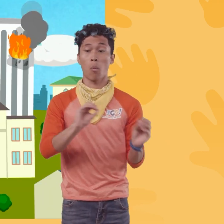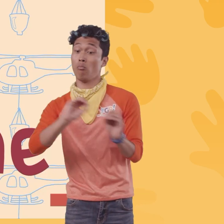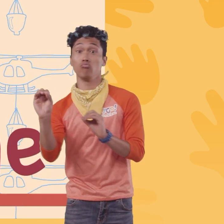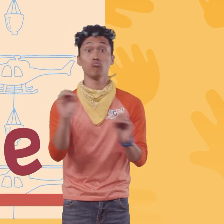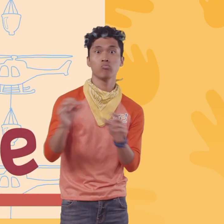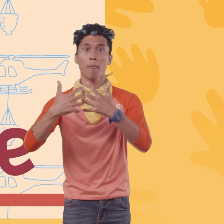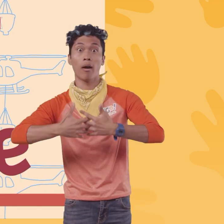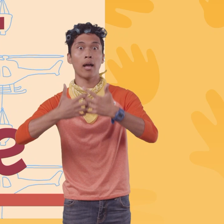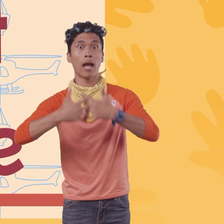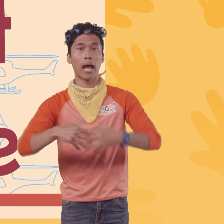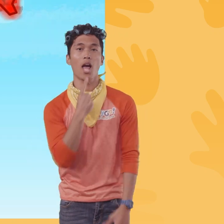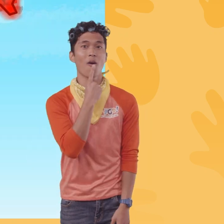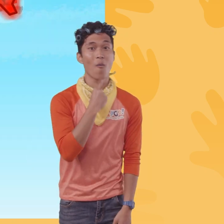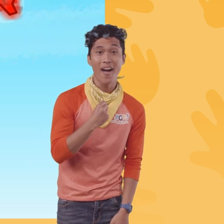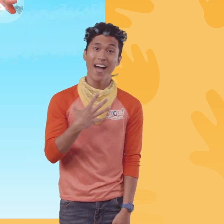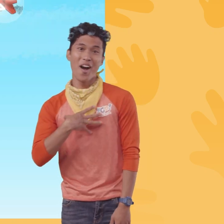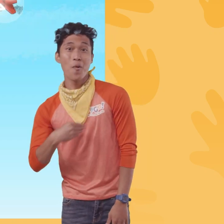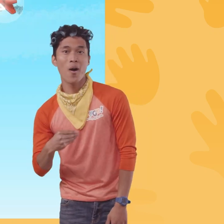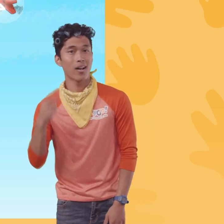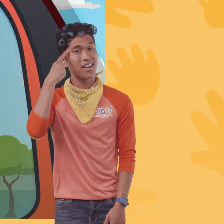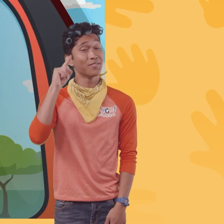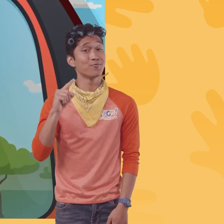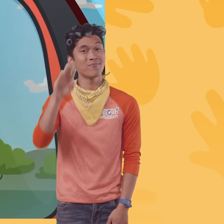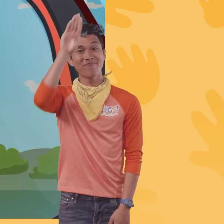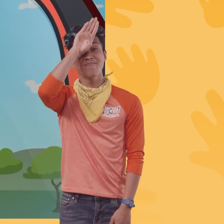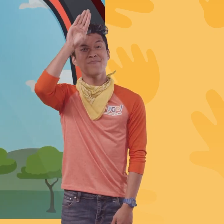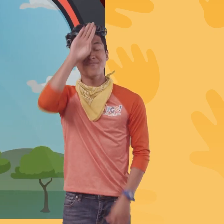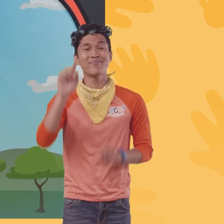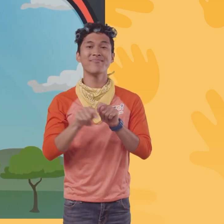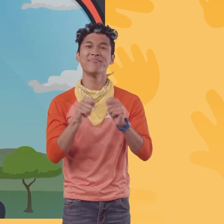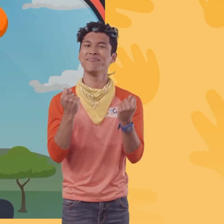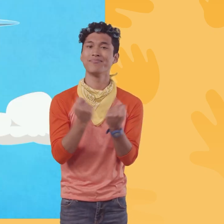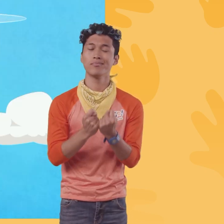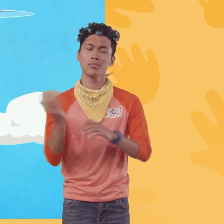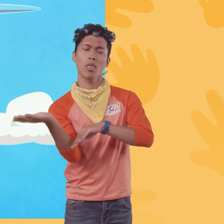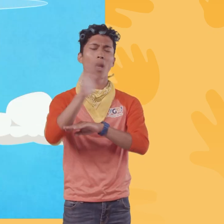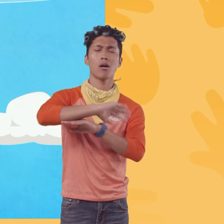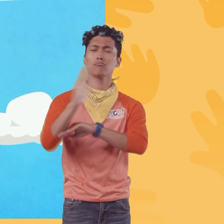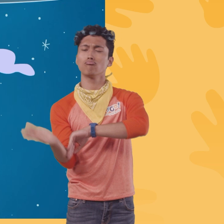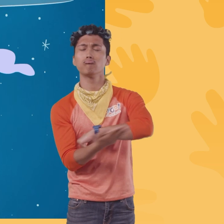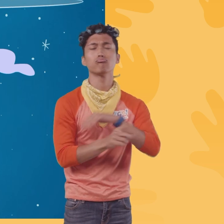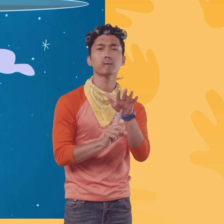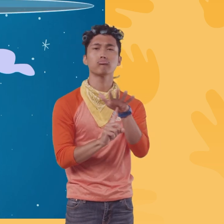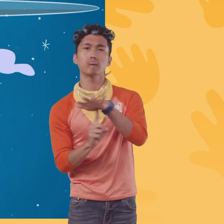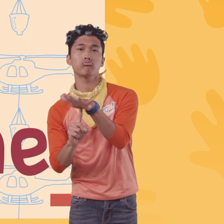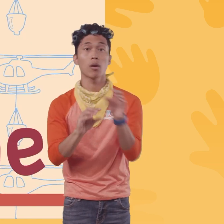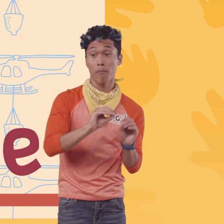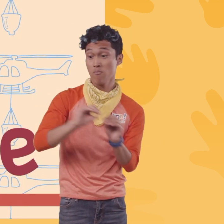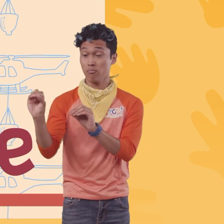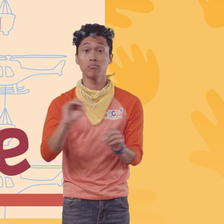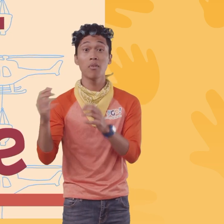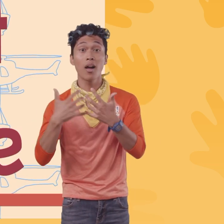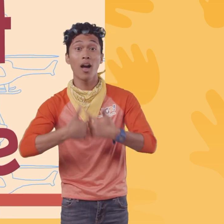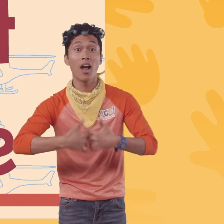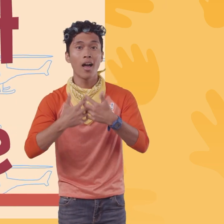fires out. Transport machines, red and white, for the firefighting team. Lion day and night. It's a